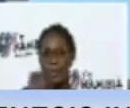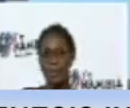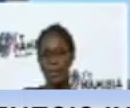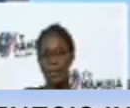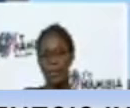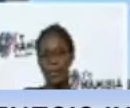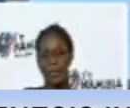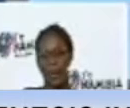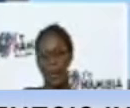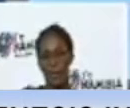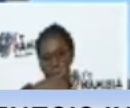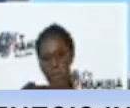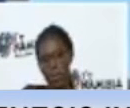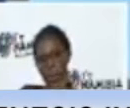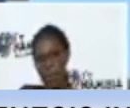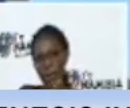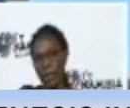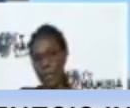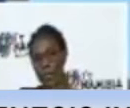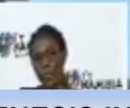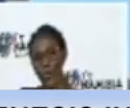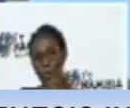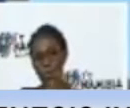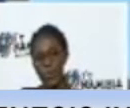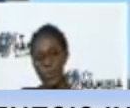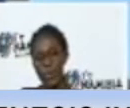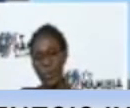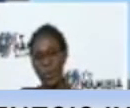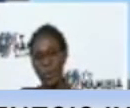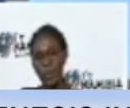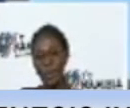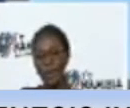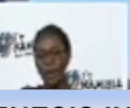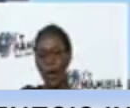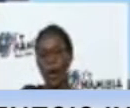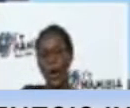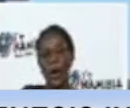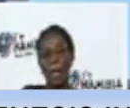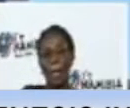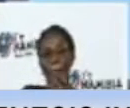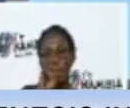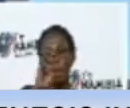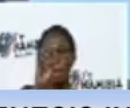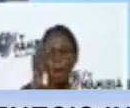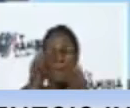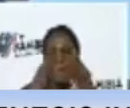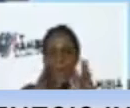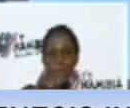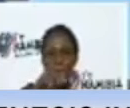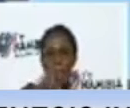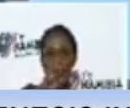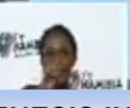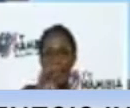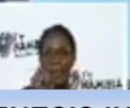2021 World Press Freedom Day celebrations from the 1st to the 3rd of May in